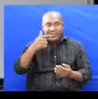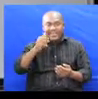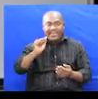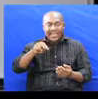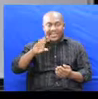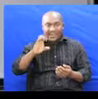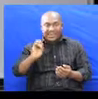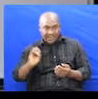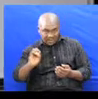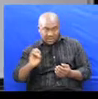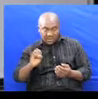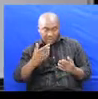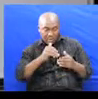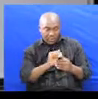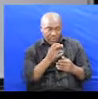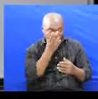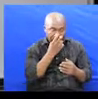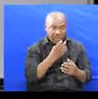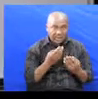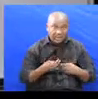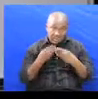for examples.